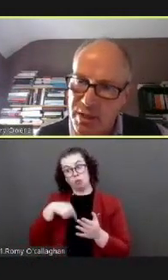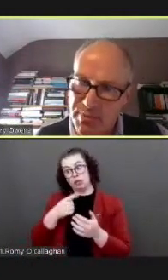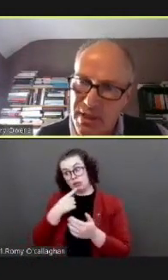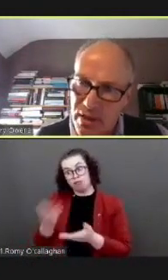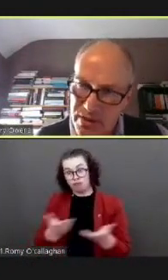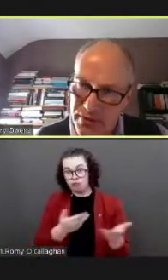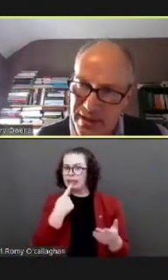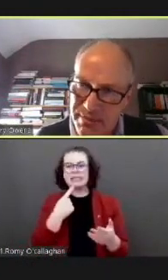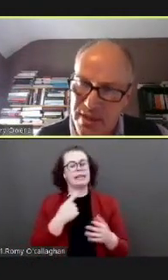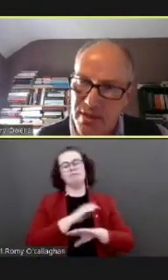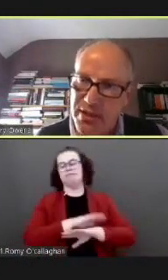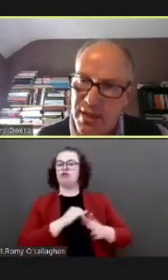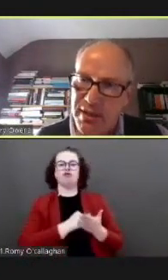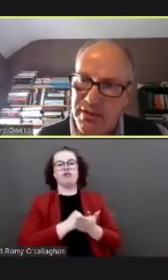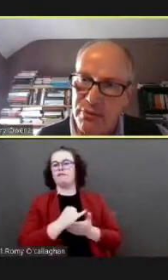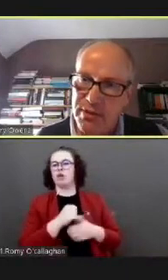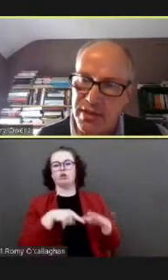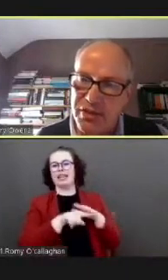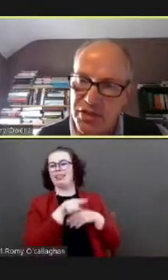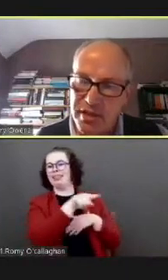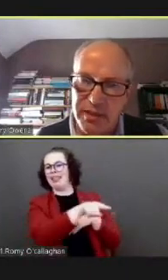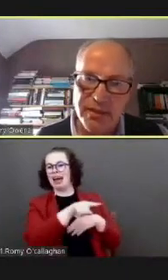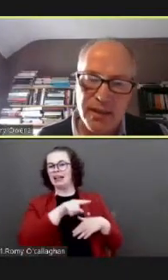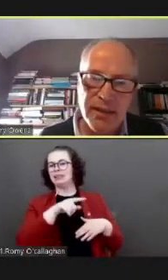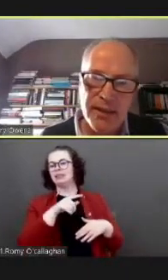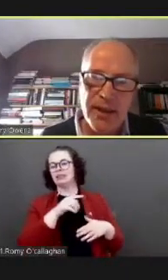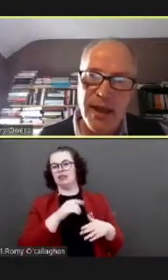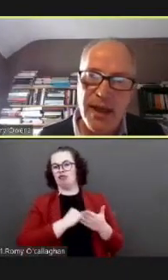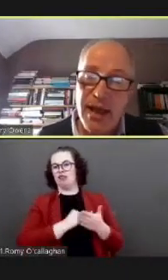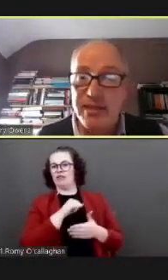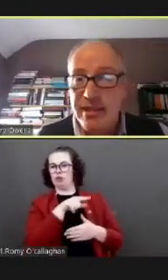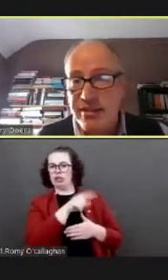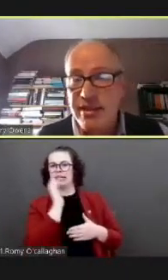that accommodation because of that, because there was a condition on it.